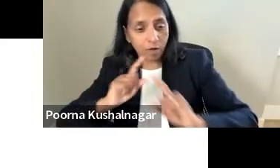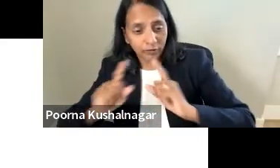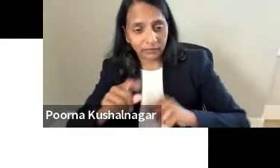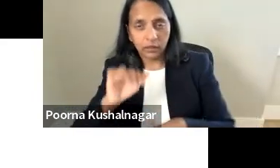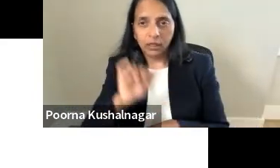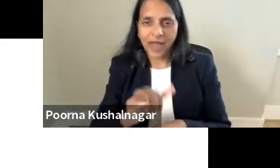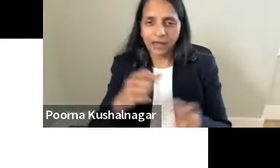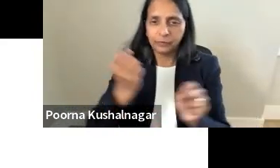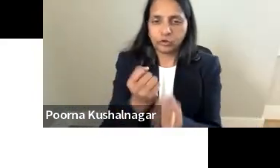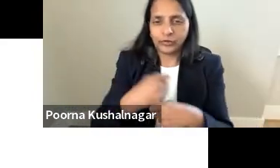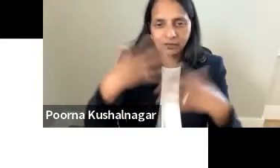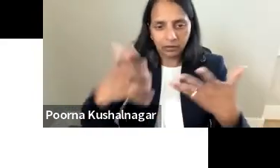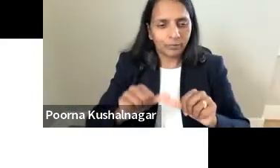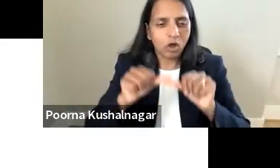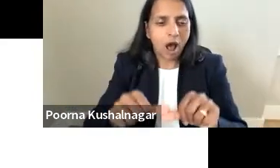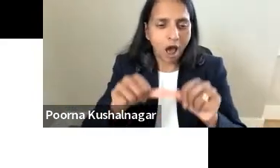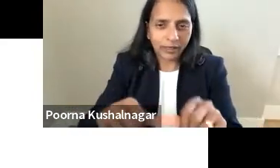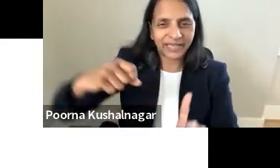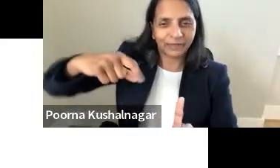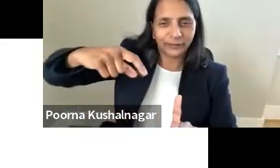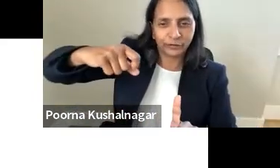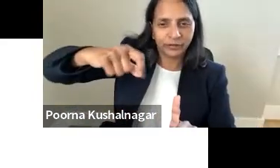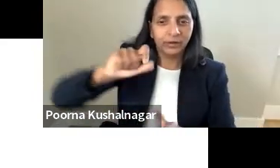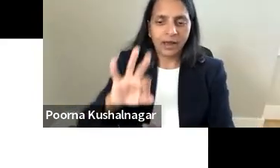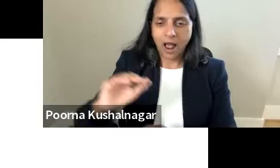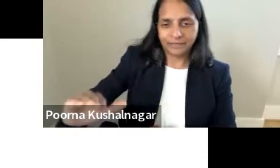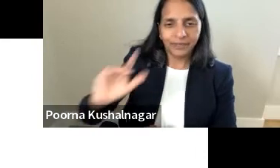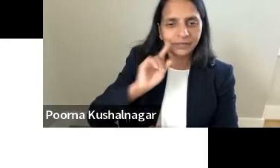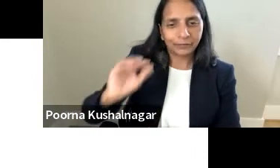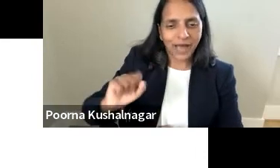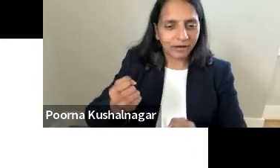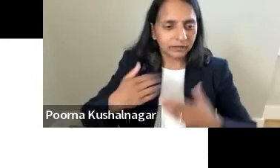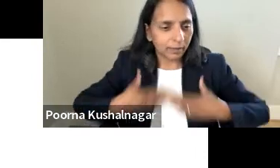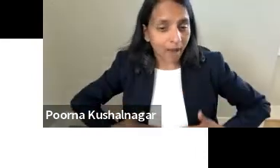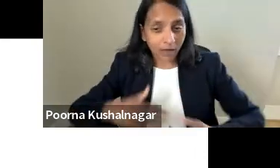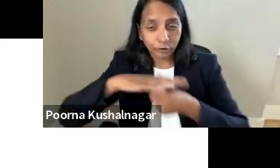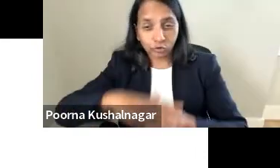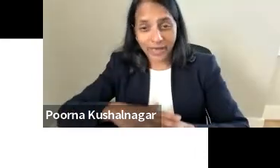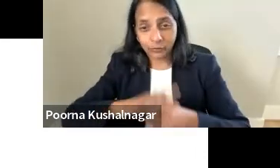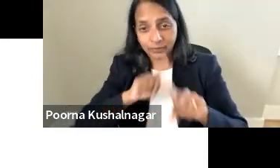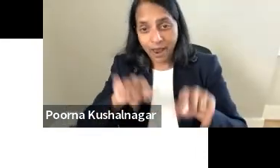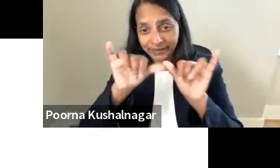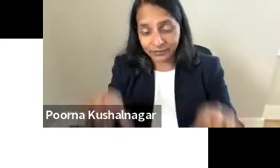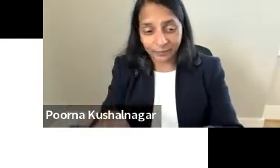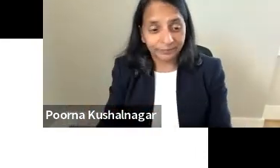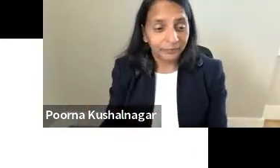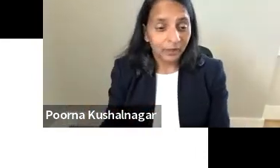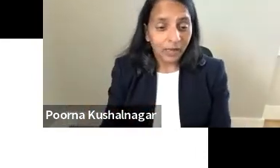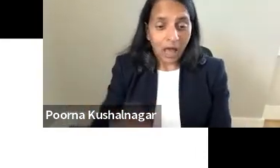are constantly struggling to understand what's happening on an individual conversation or in a group, that's